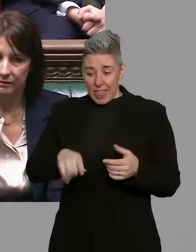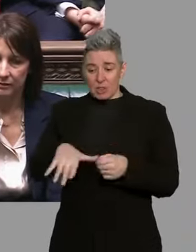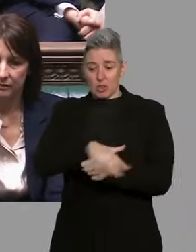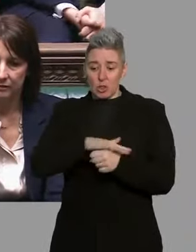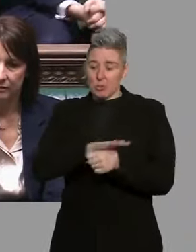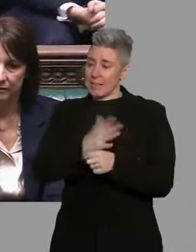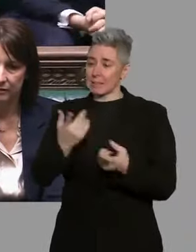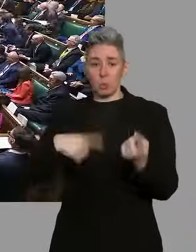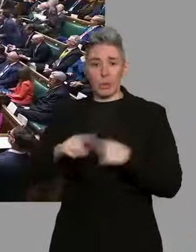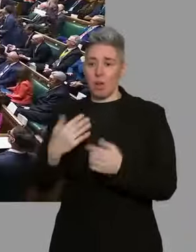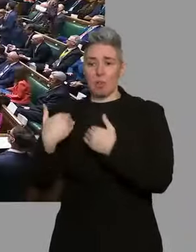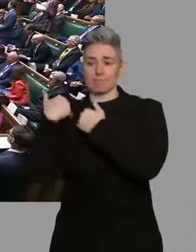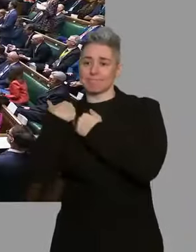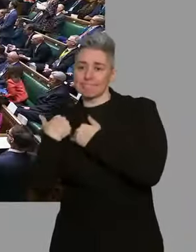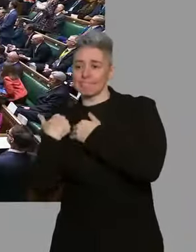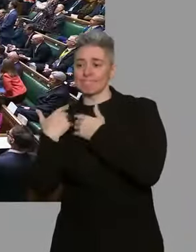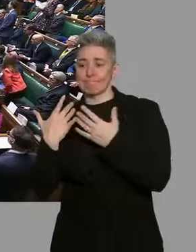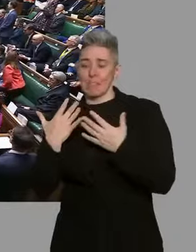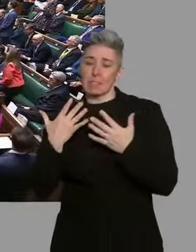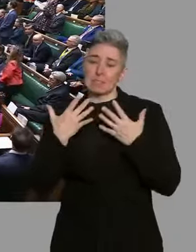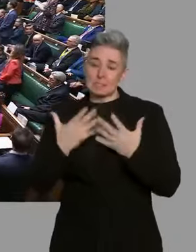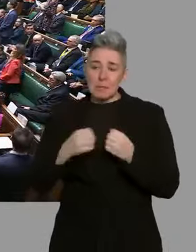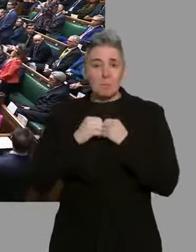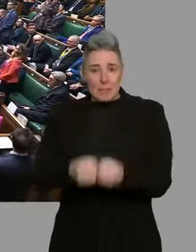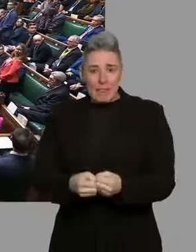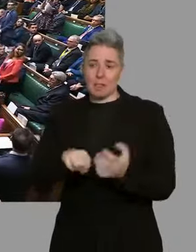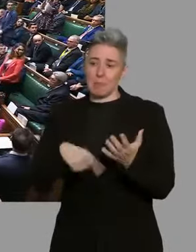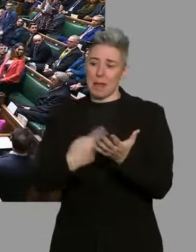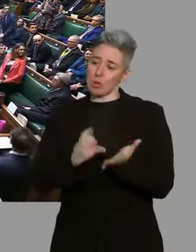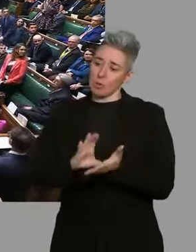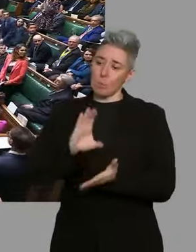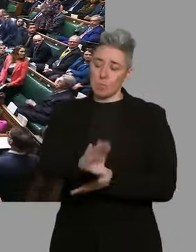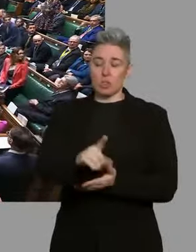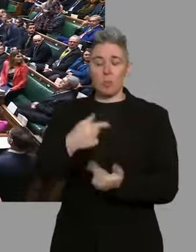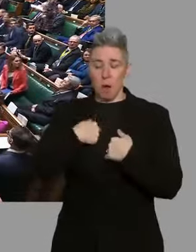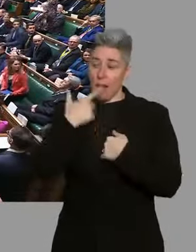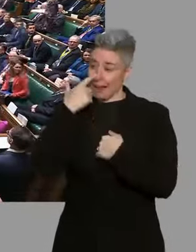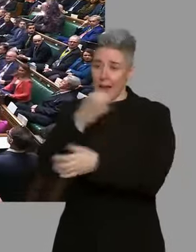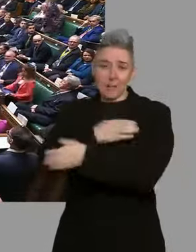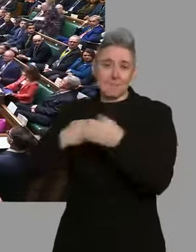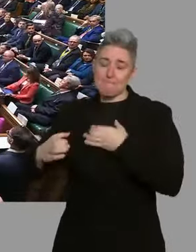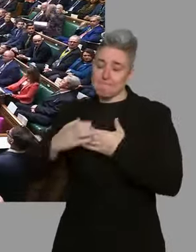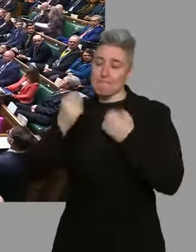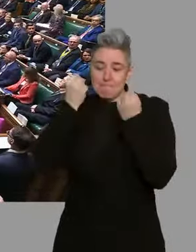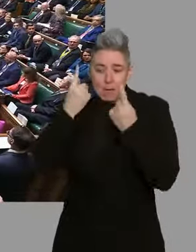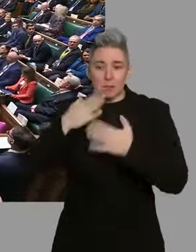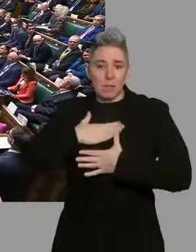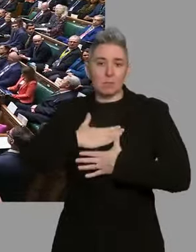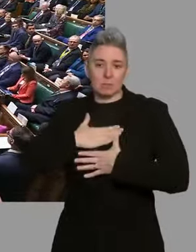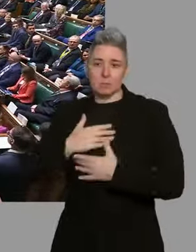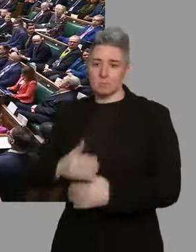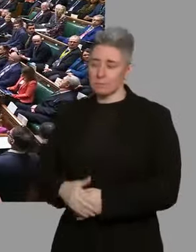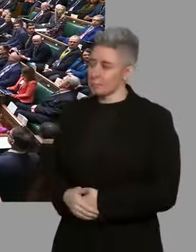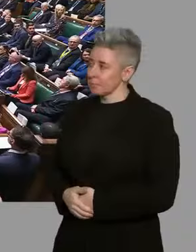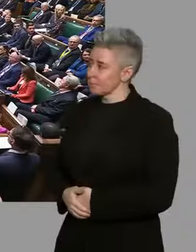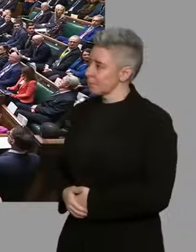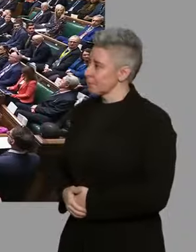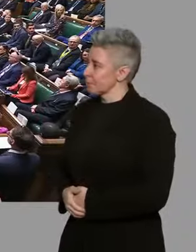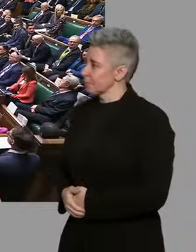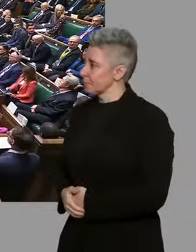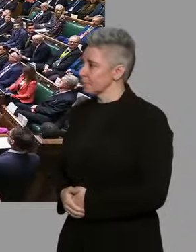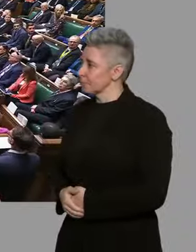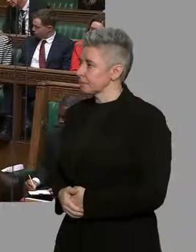the concerns. Will Forster. Mr. Speaker, I know the Prime Minister is aware of the case of my constituent, Zara